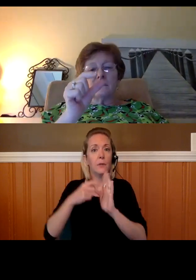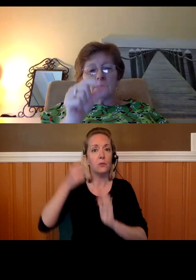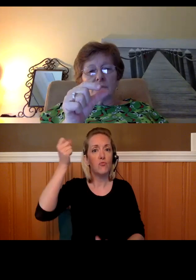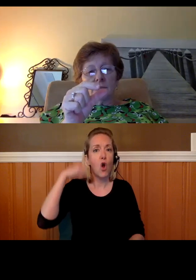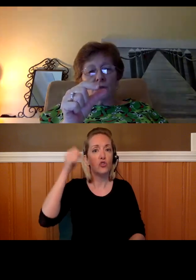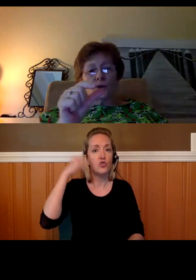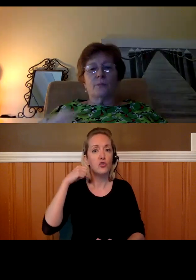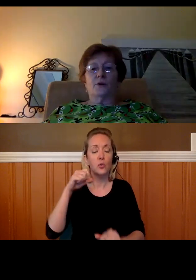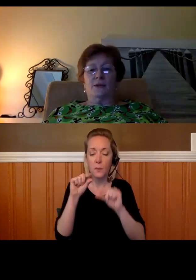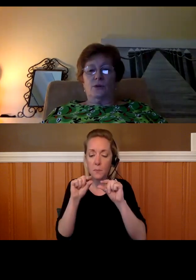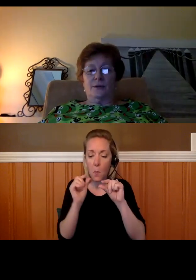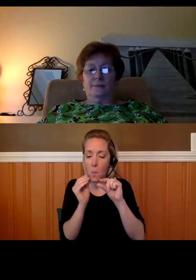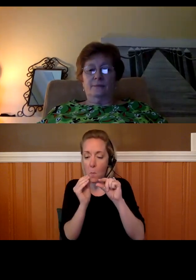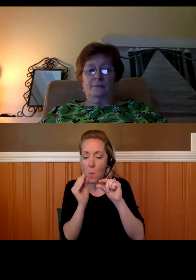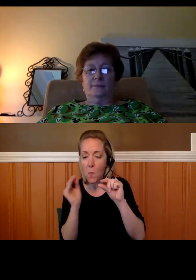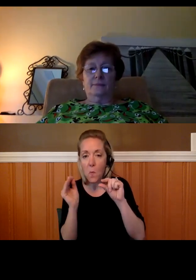short bristles.